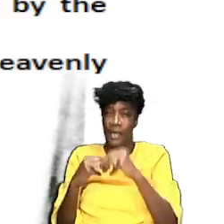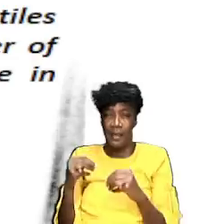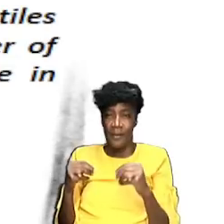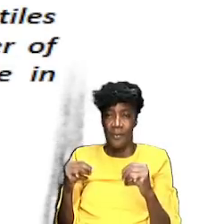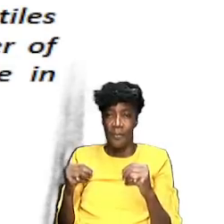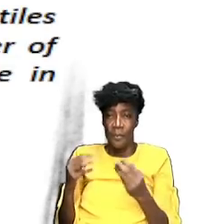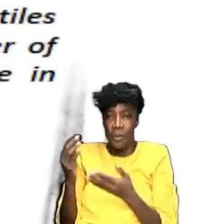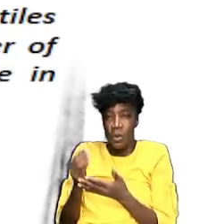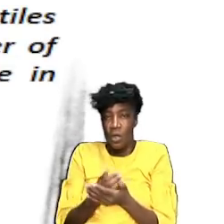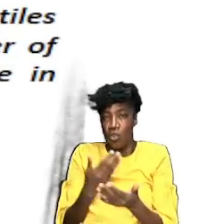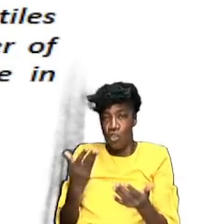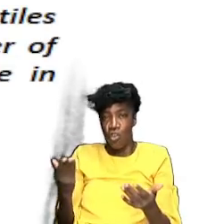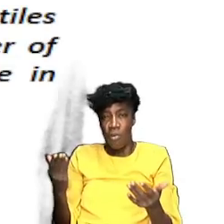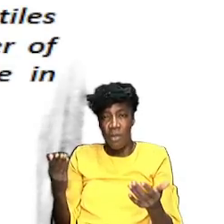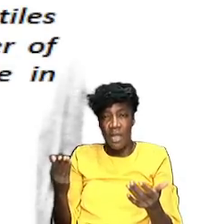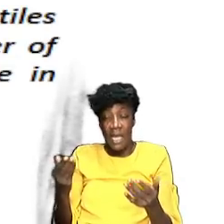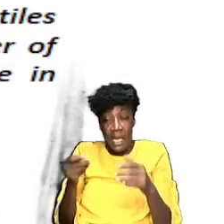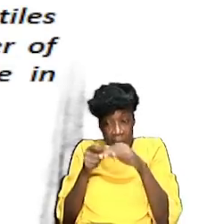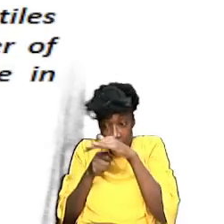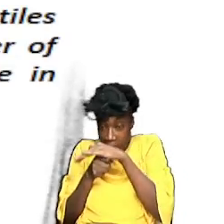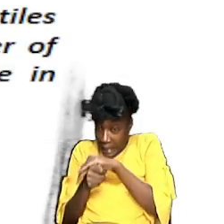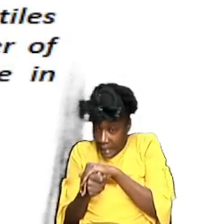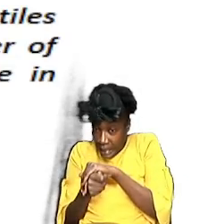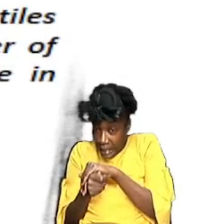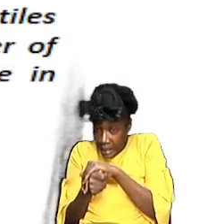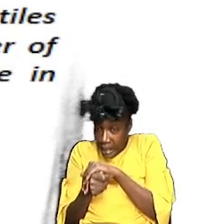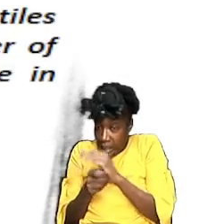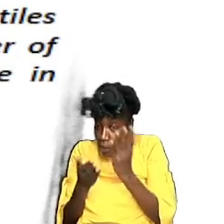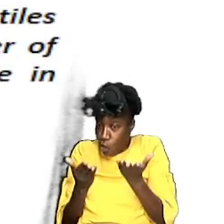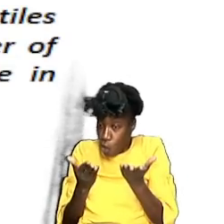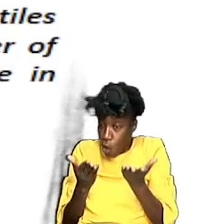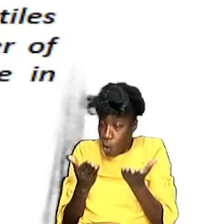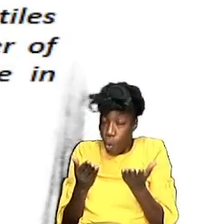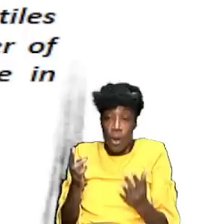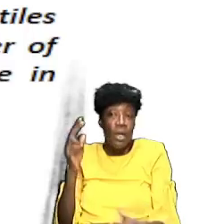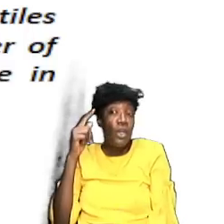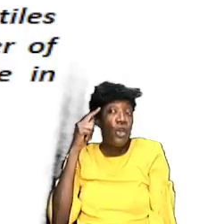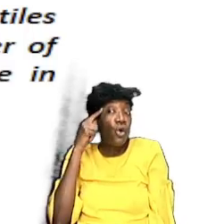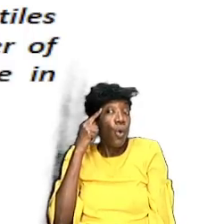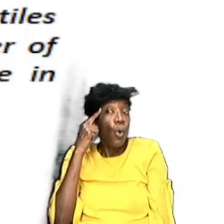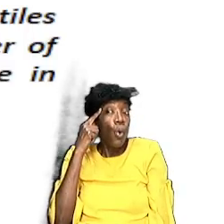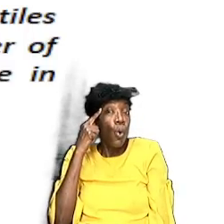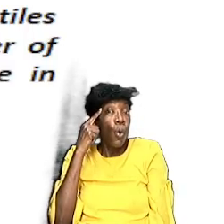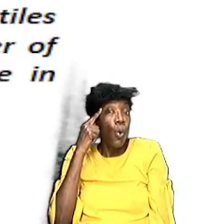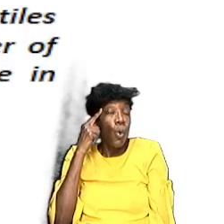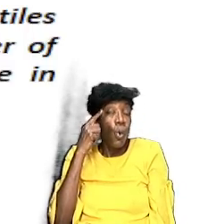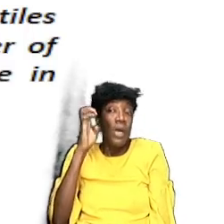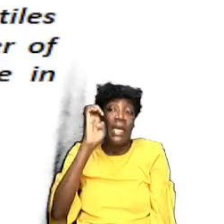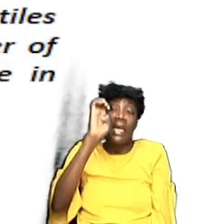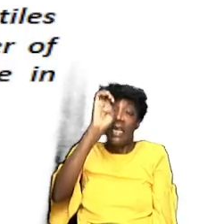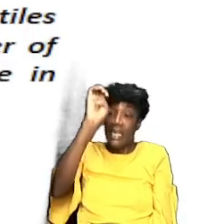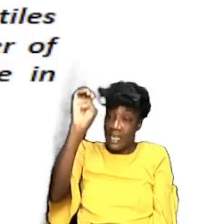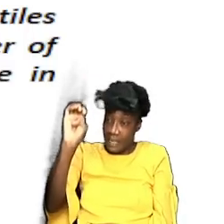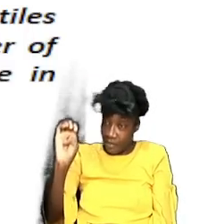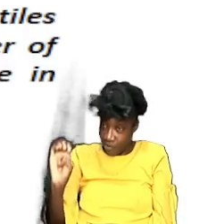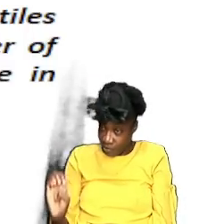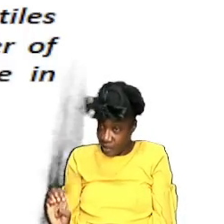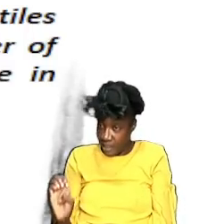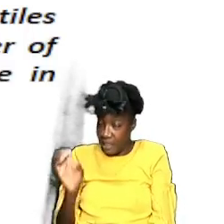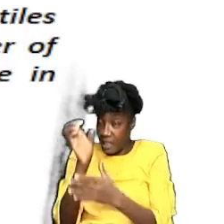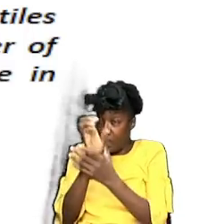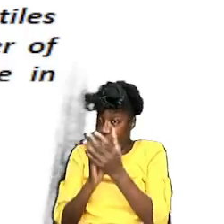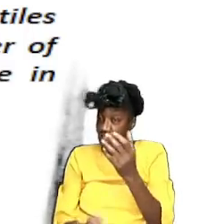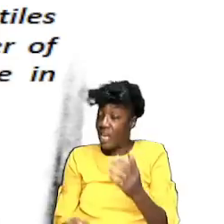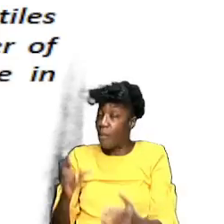is something that was hidden but is now made known. So in Ephesians chapter 3 from verse 4